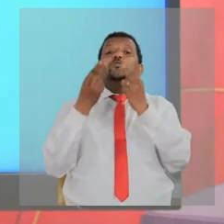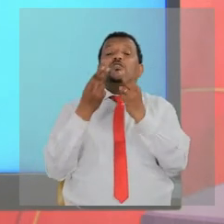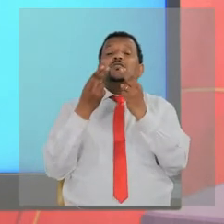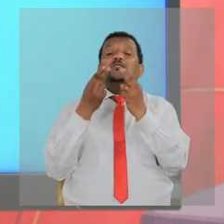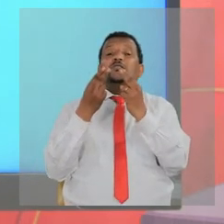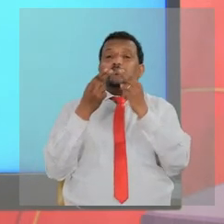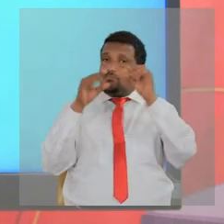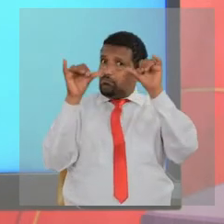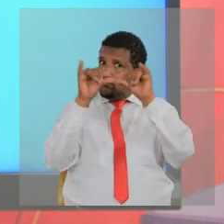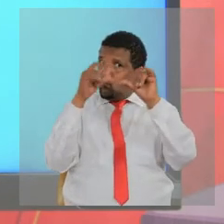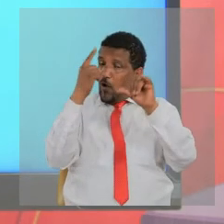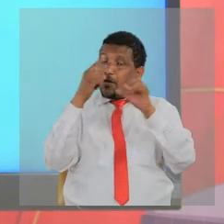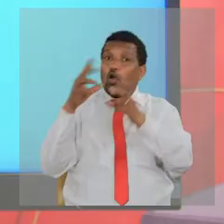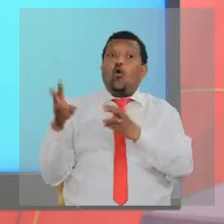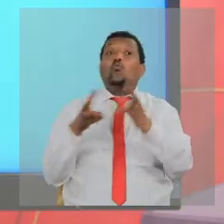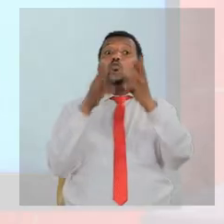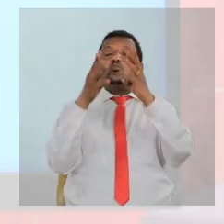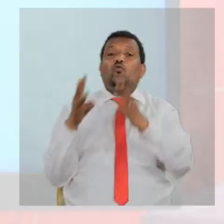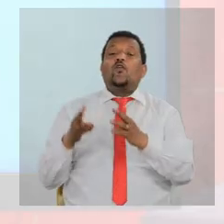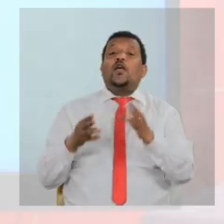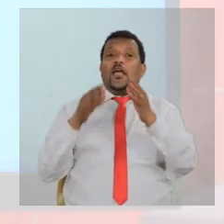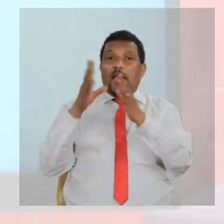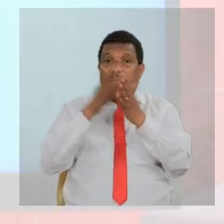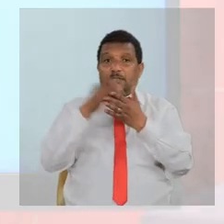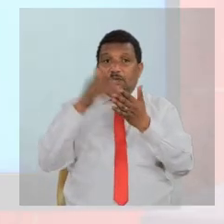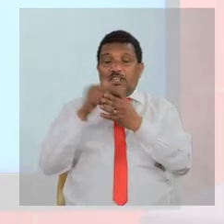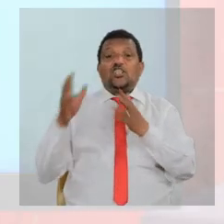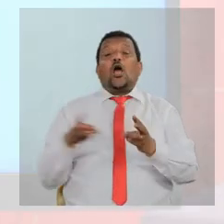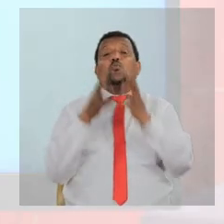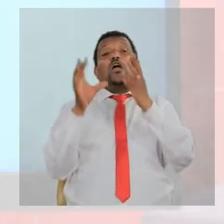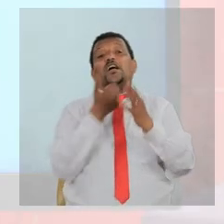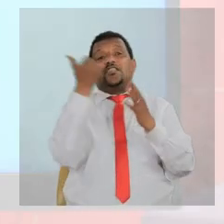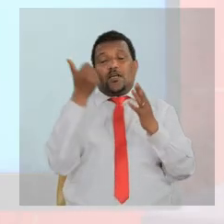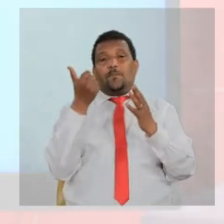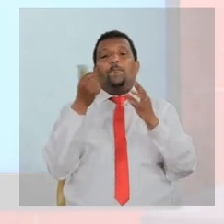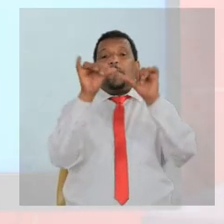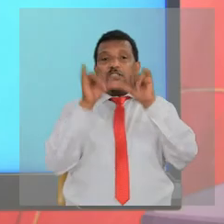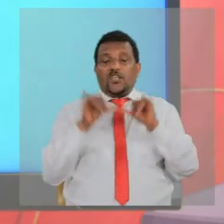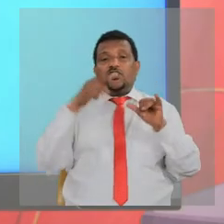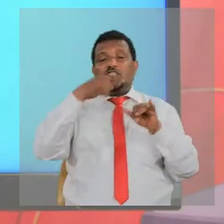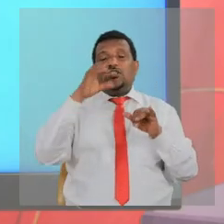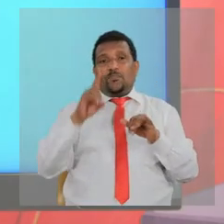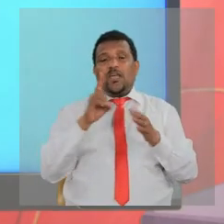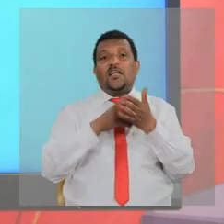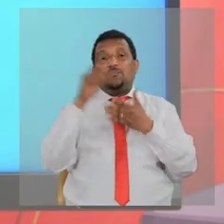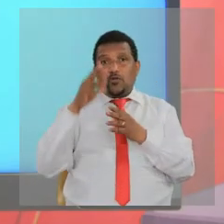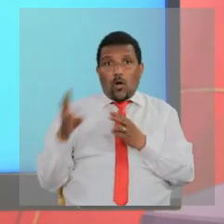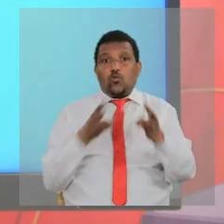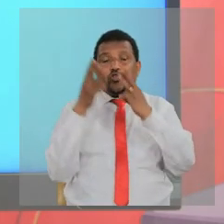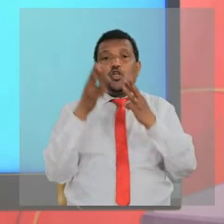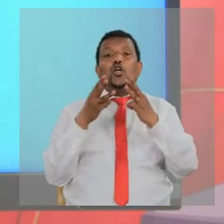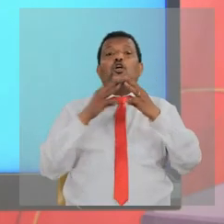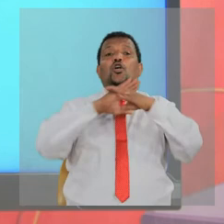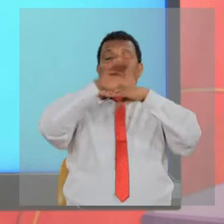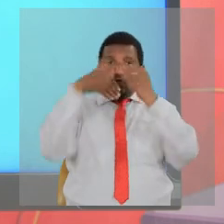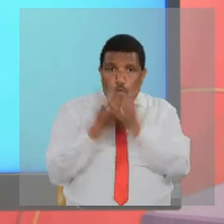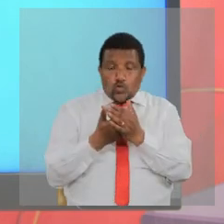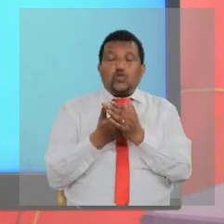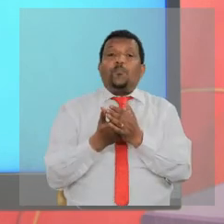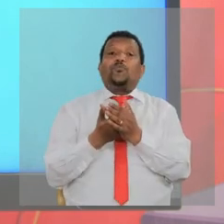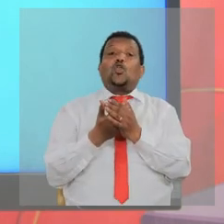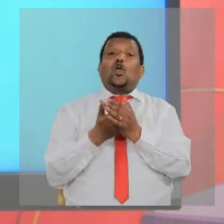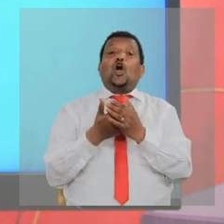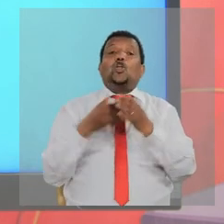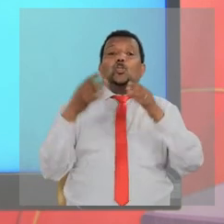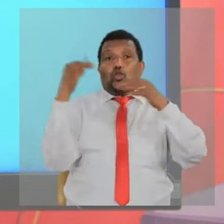GDP using the expenditure approach. The other component of measuring GDP using the expenditure approach is the gross domestic private